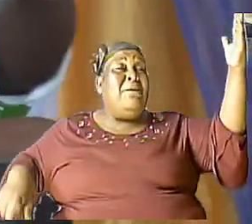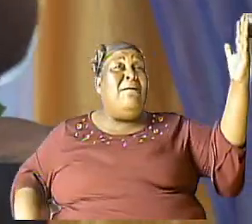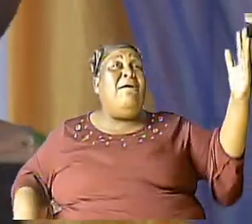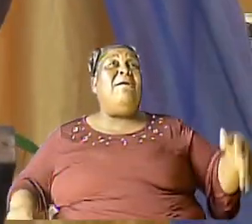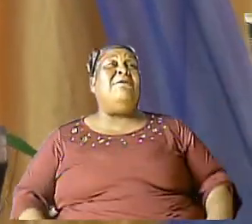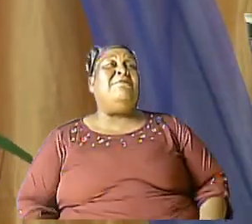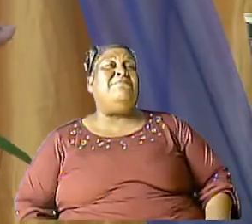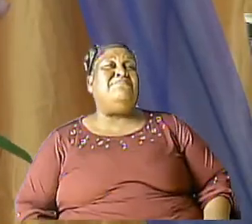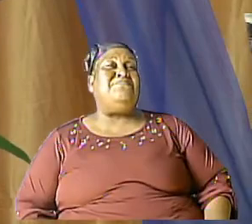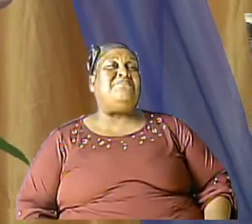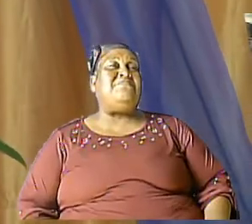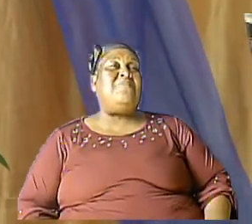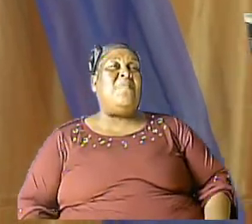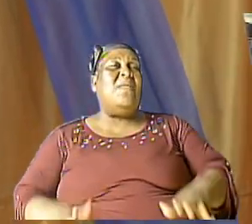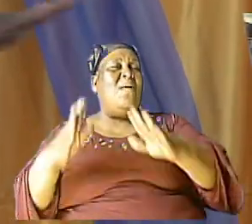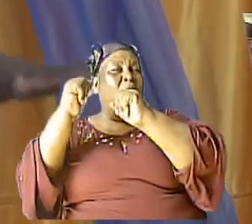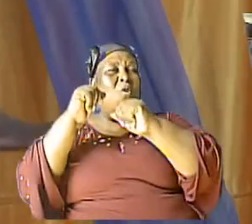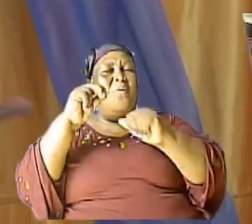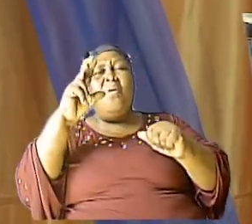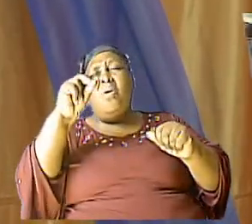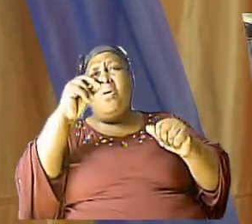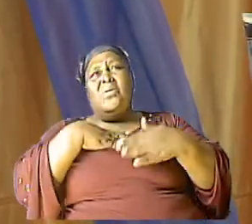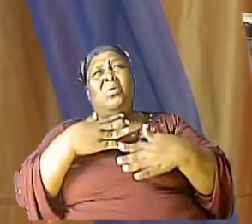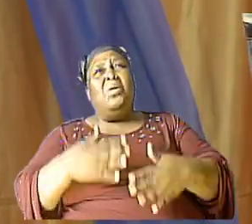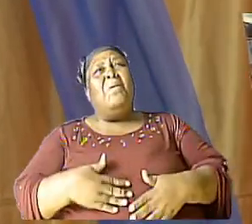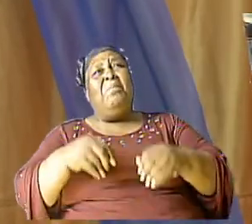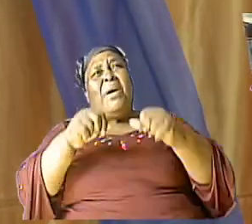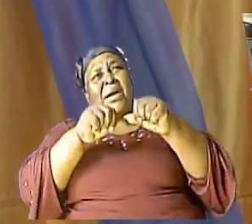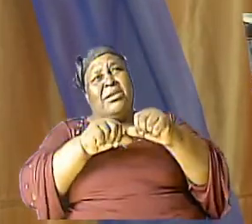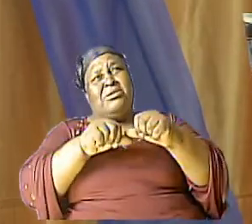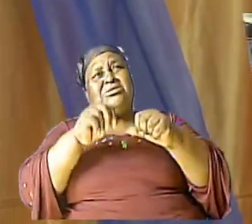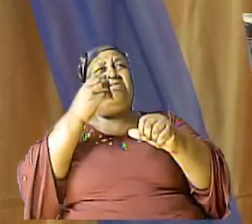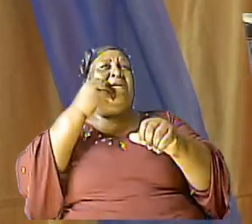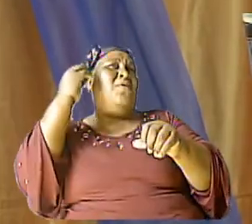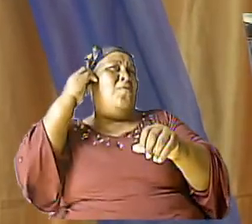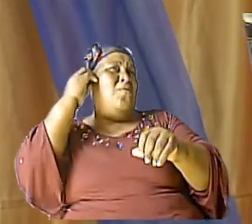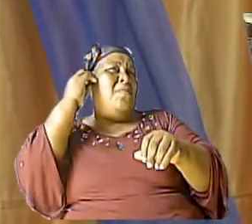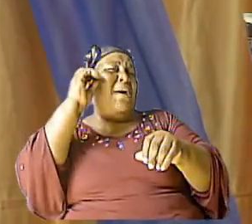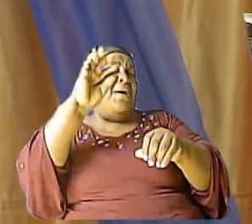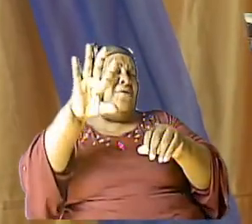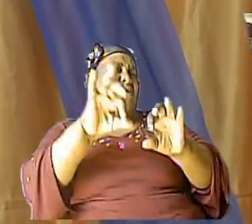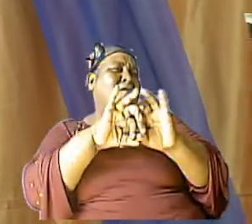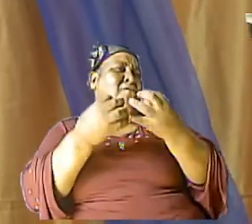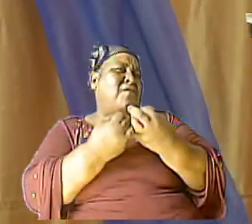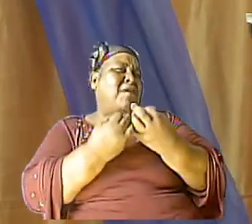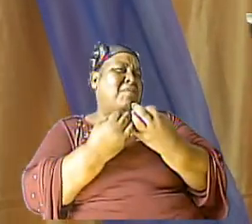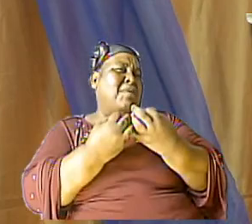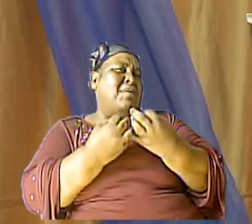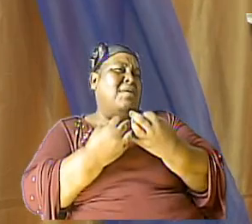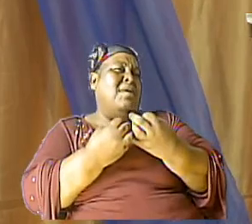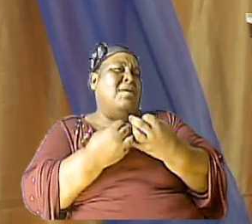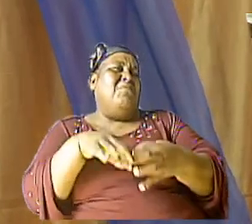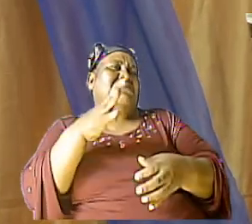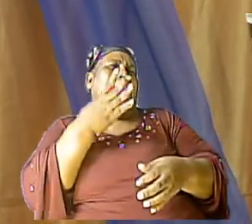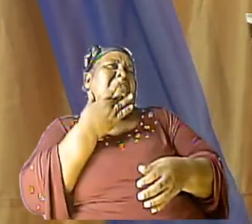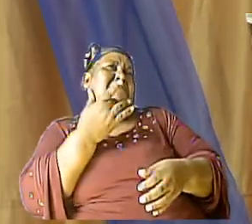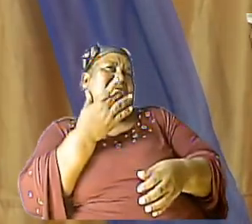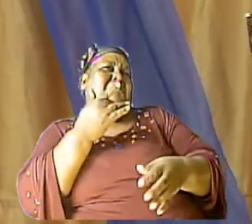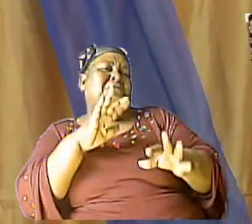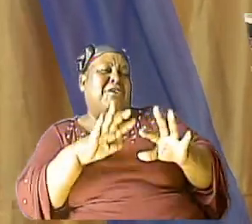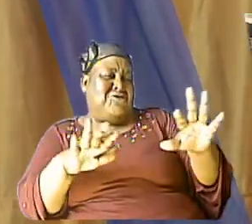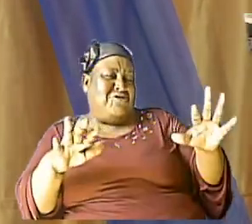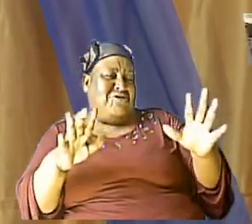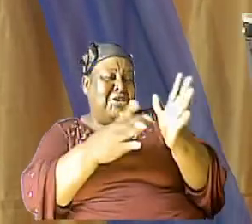home because today is Family Sunday and your family don't look like everybody family. But guess what? I prefer Jesus'